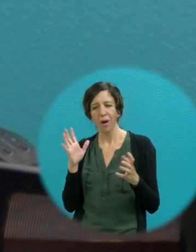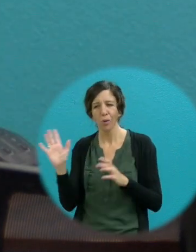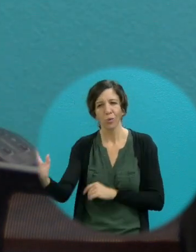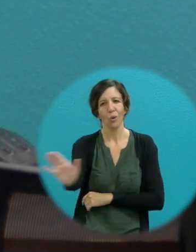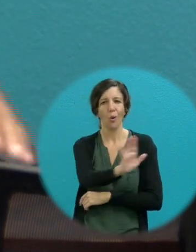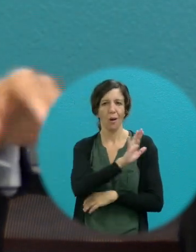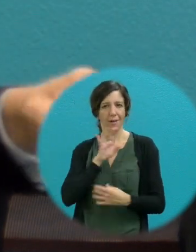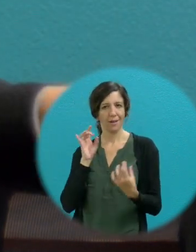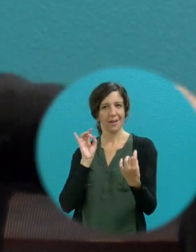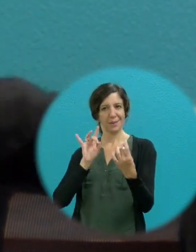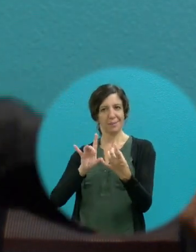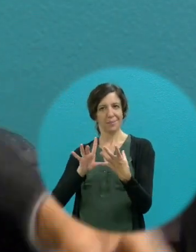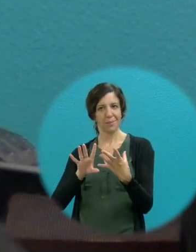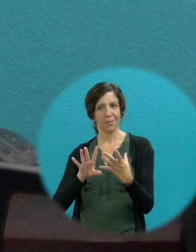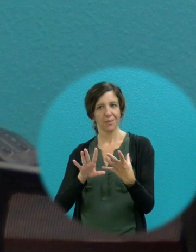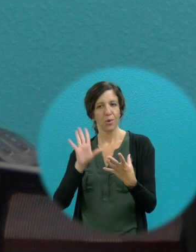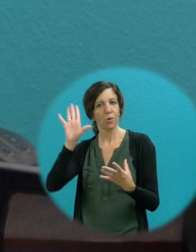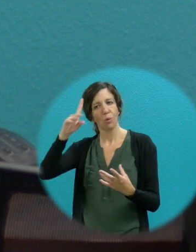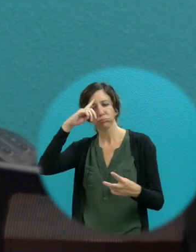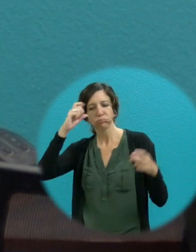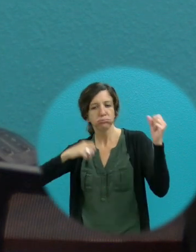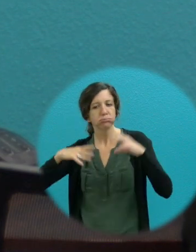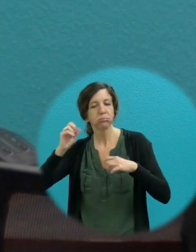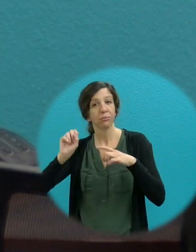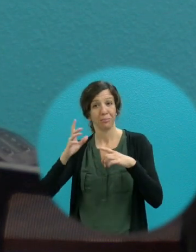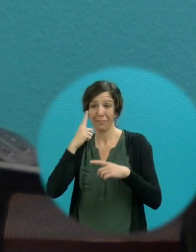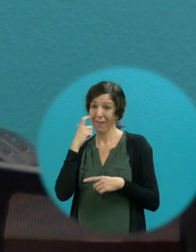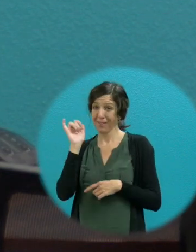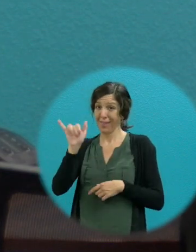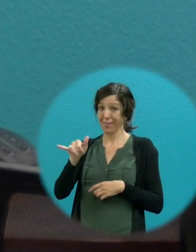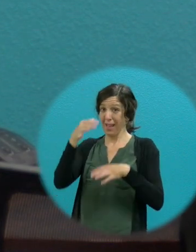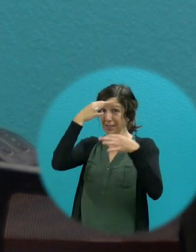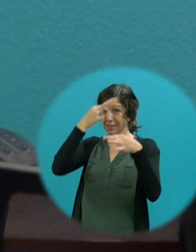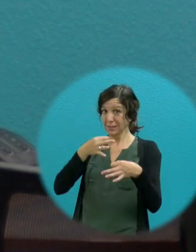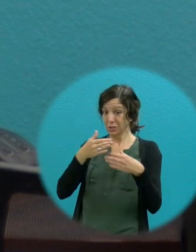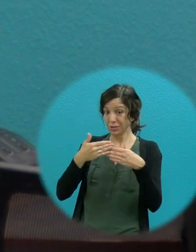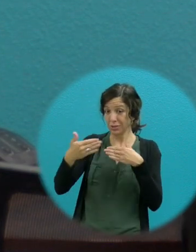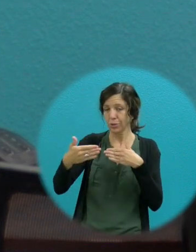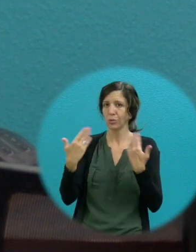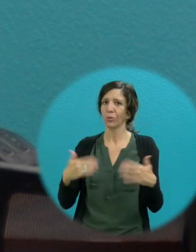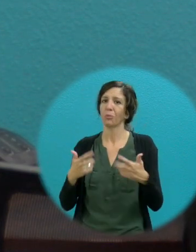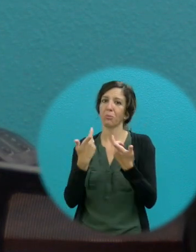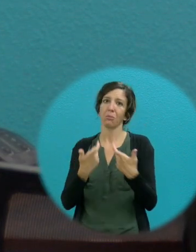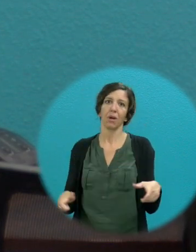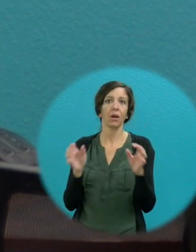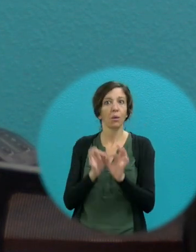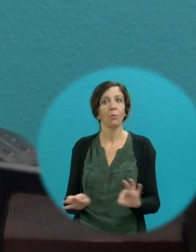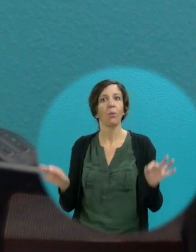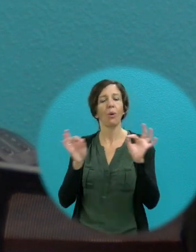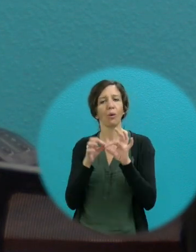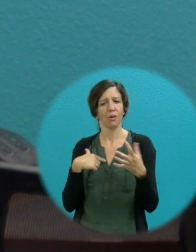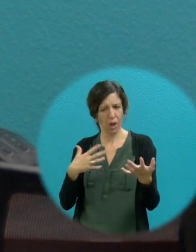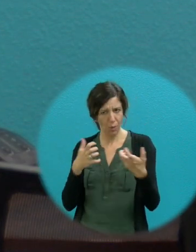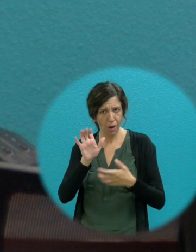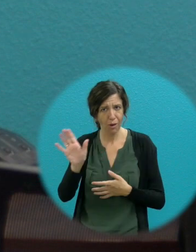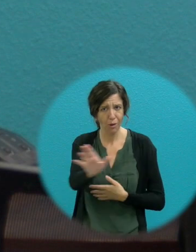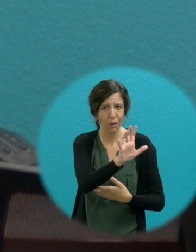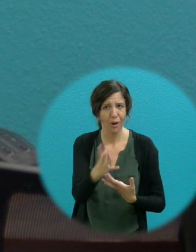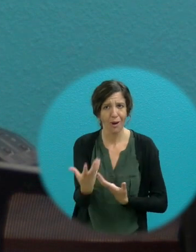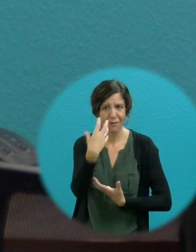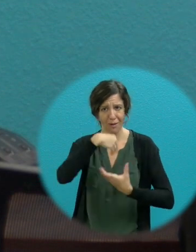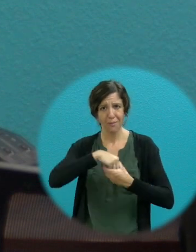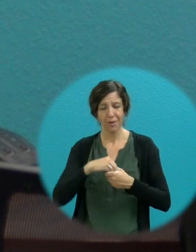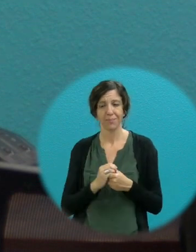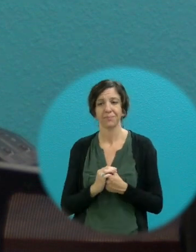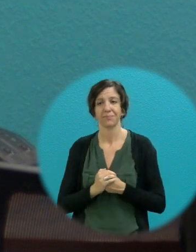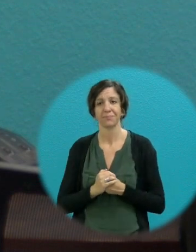variety of input when we're making this really important choice, getting new voting equipment.